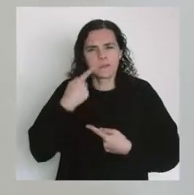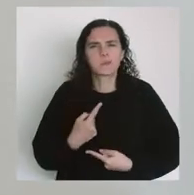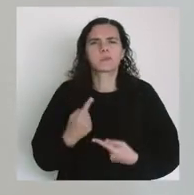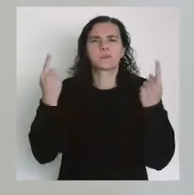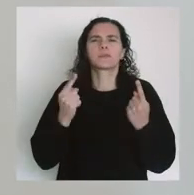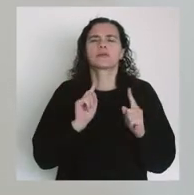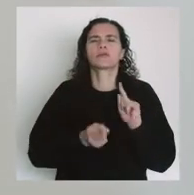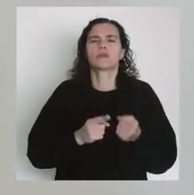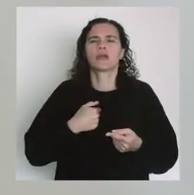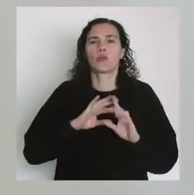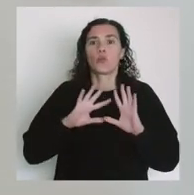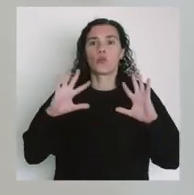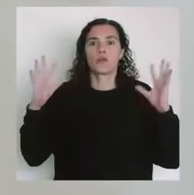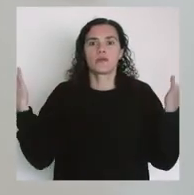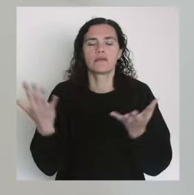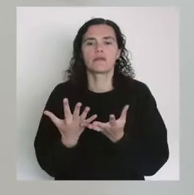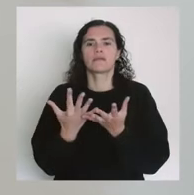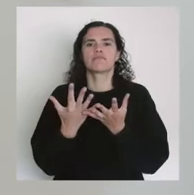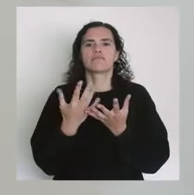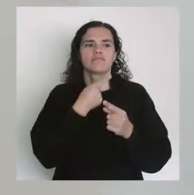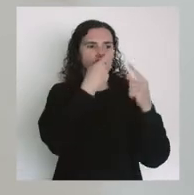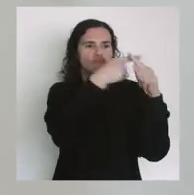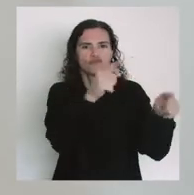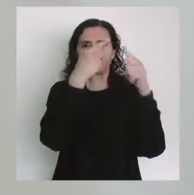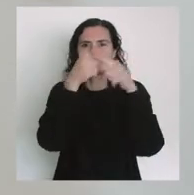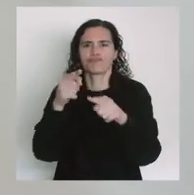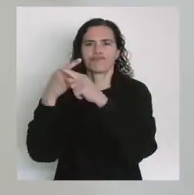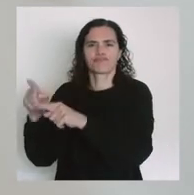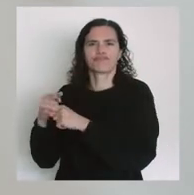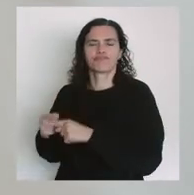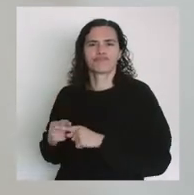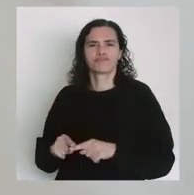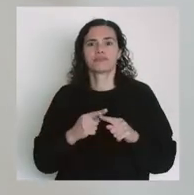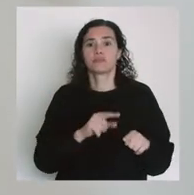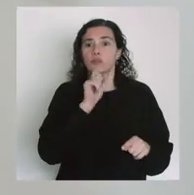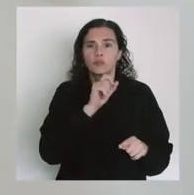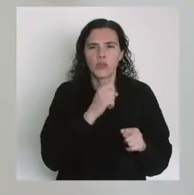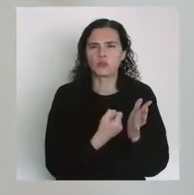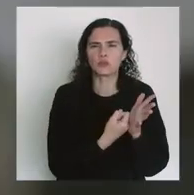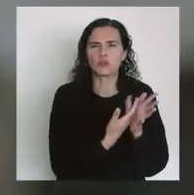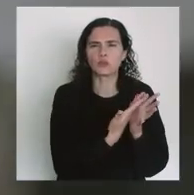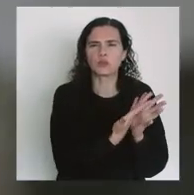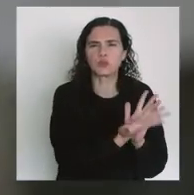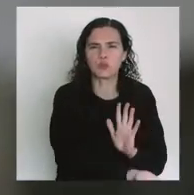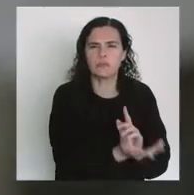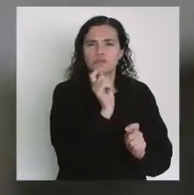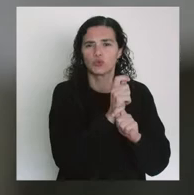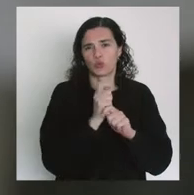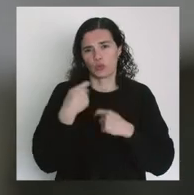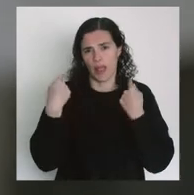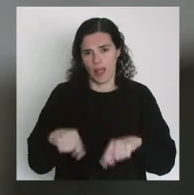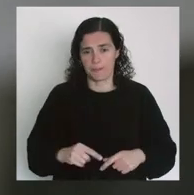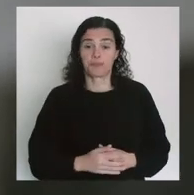showing the universality, the diversity, all the possibilities of